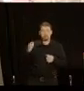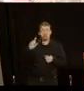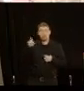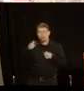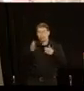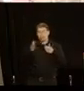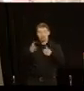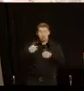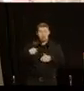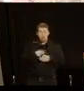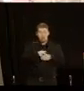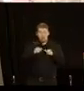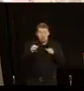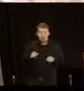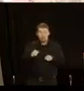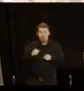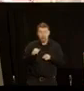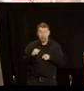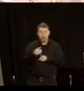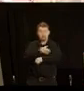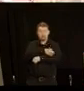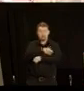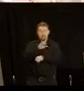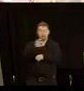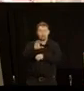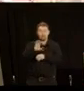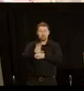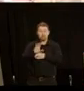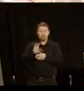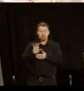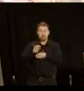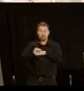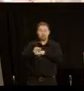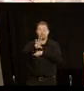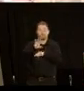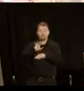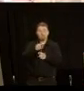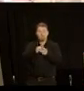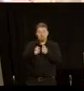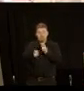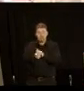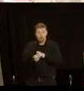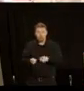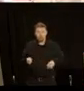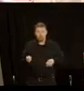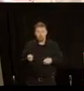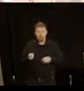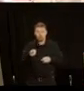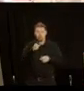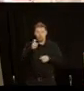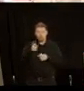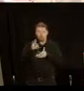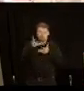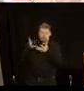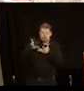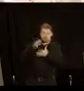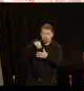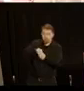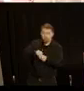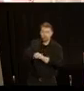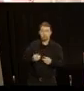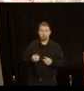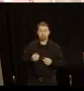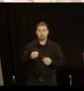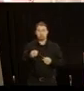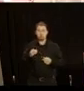is to be the change. I think Rebecca Coakley said it this morning, let's burn down the table and make s'mores with the wood. So